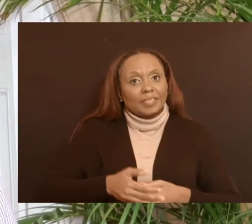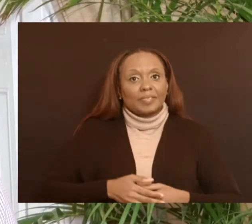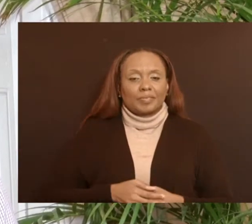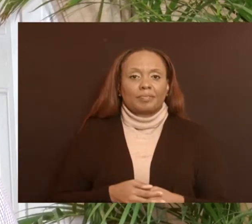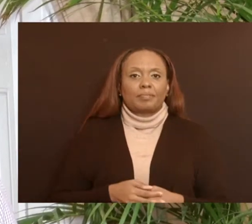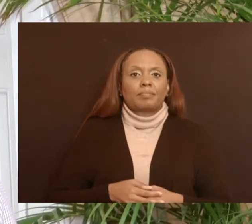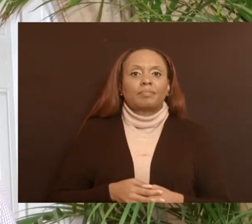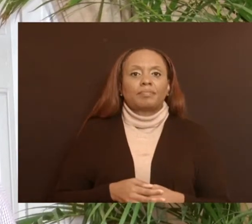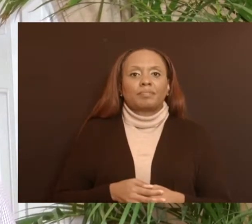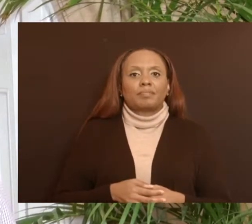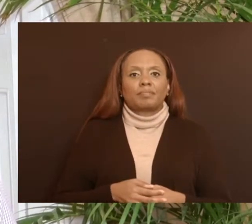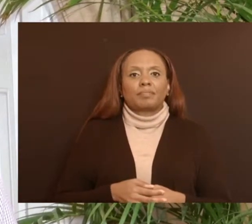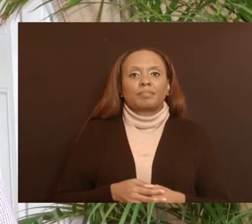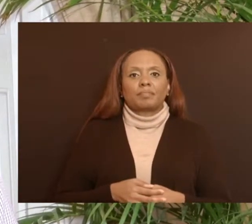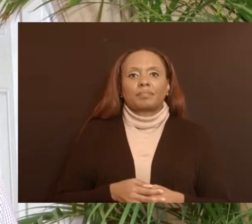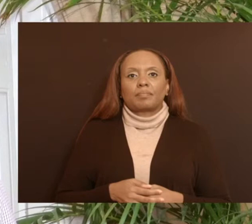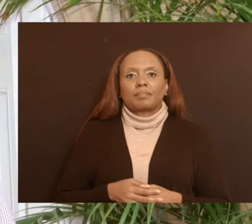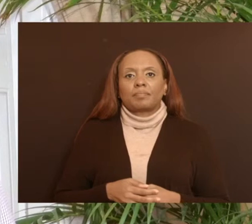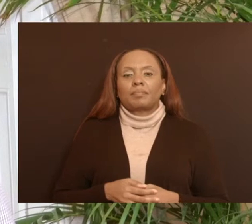forthwith.